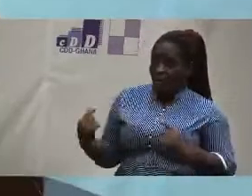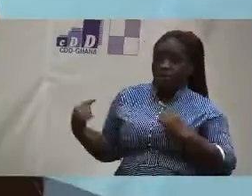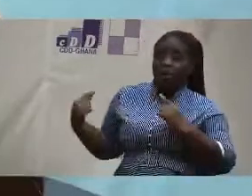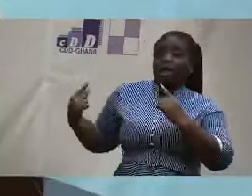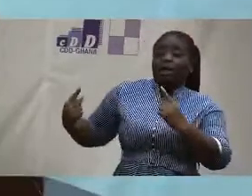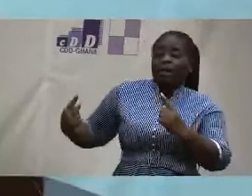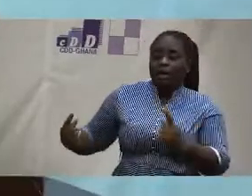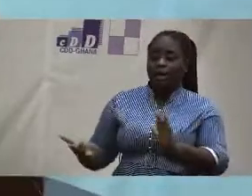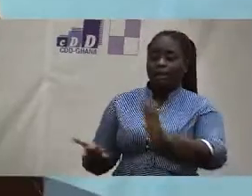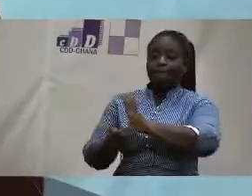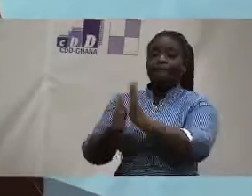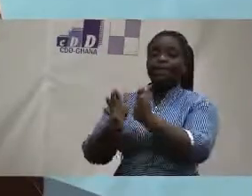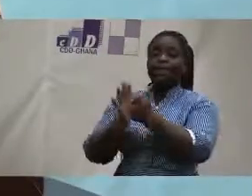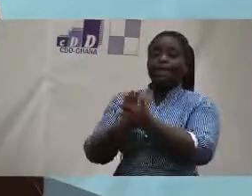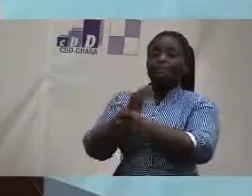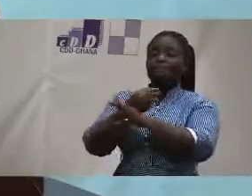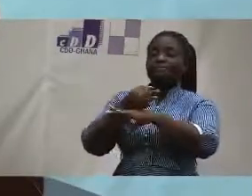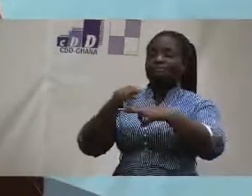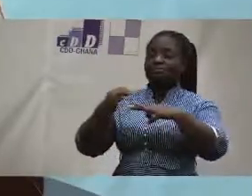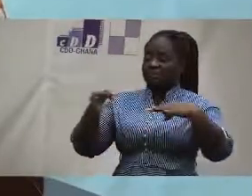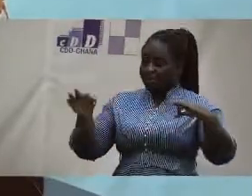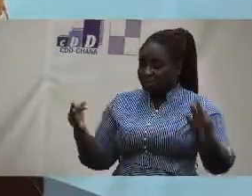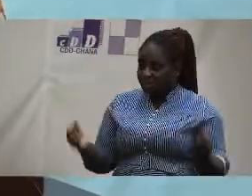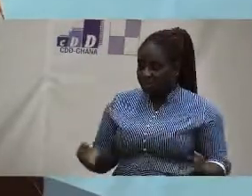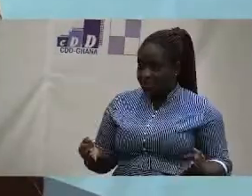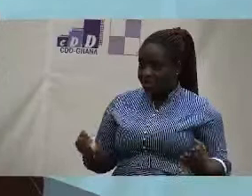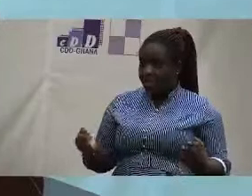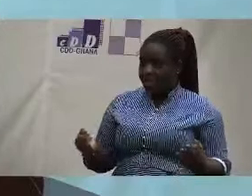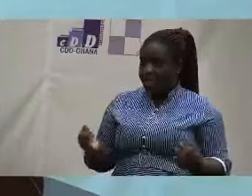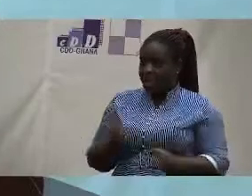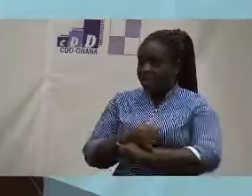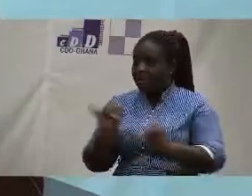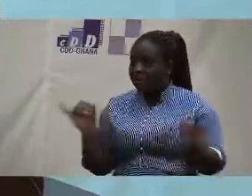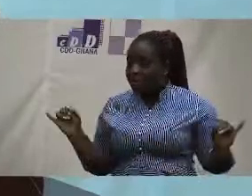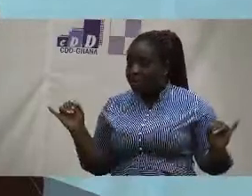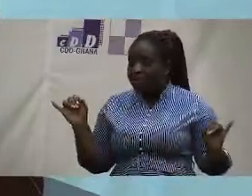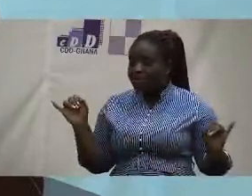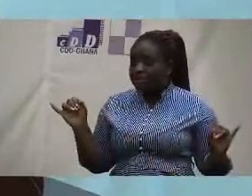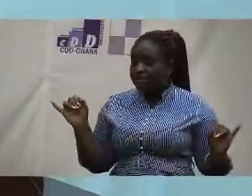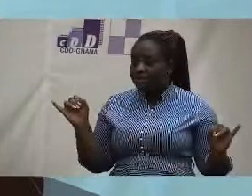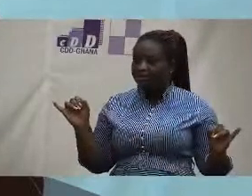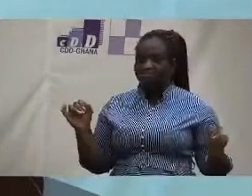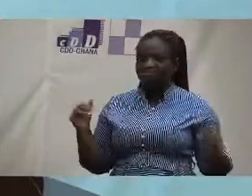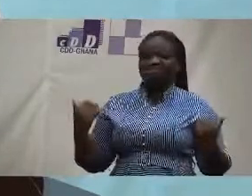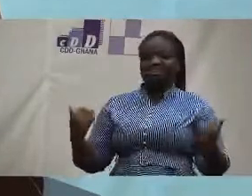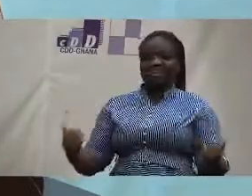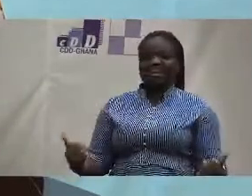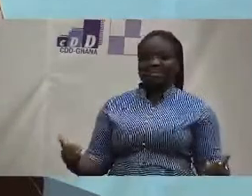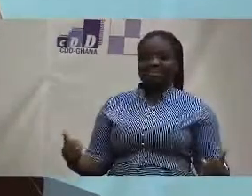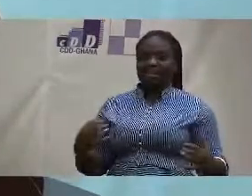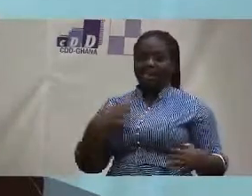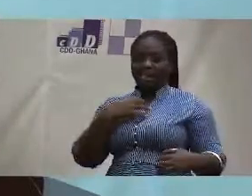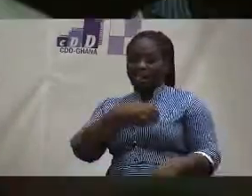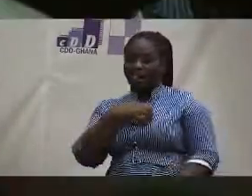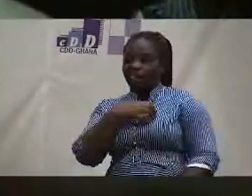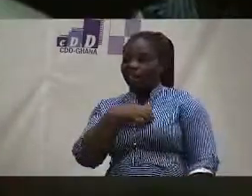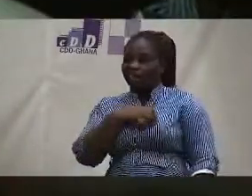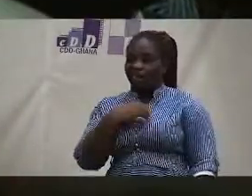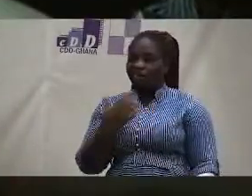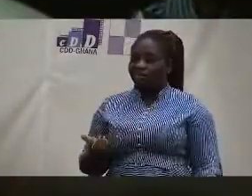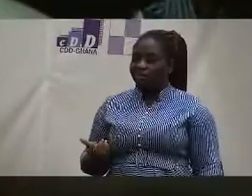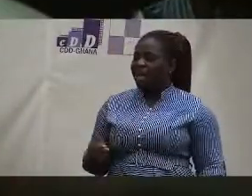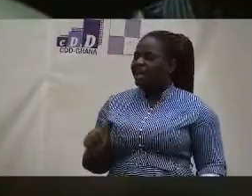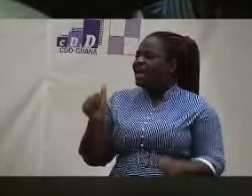when we became democracy sustenance civic actors, and to now grievance driven,